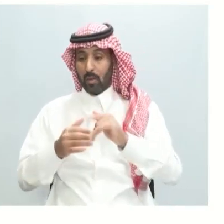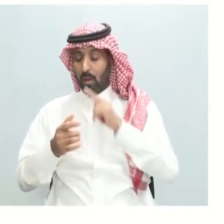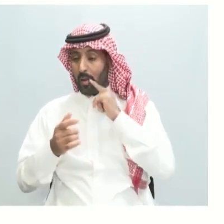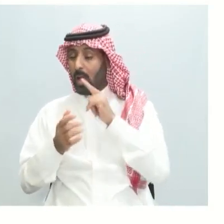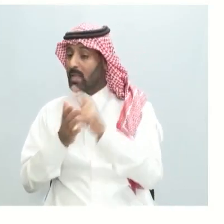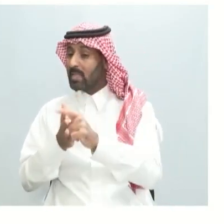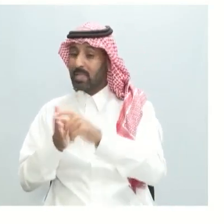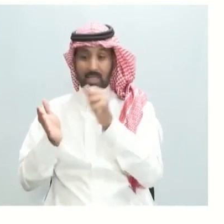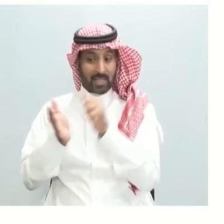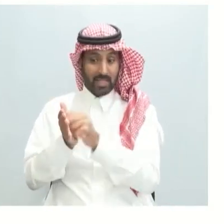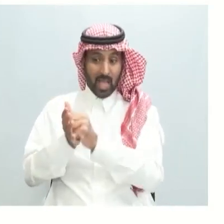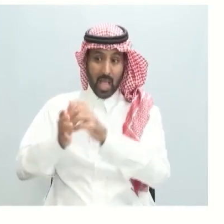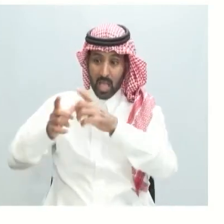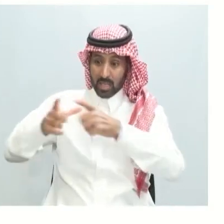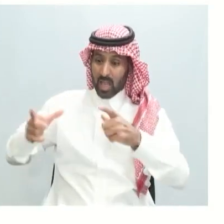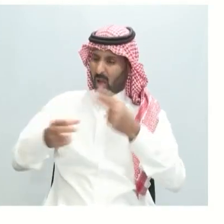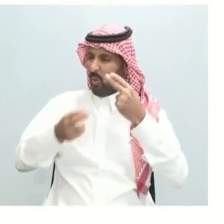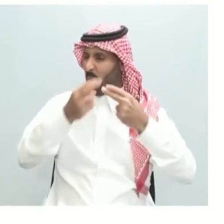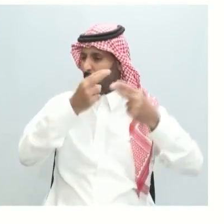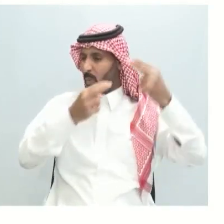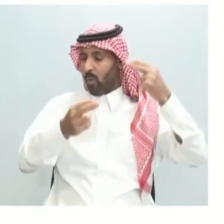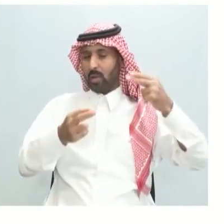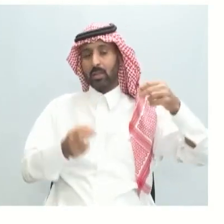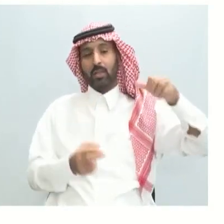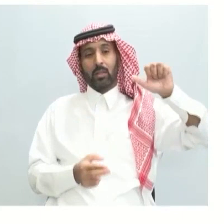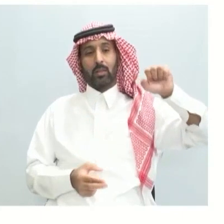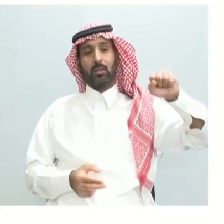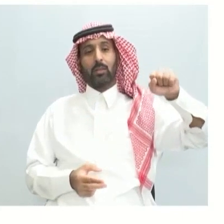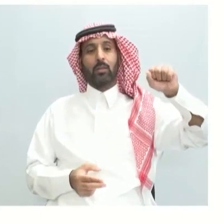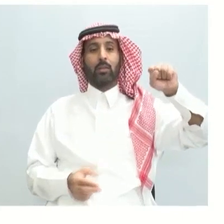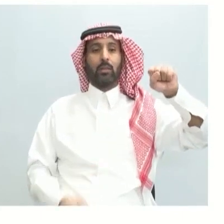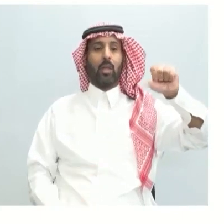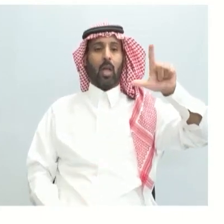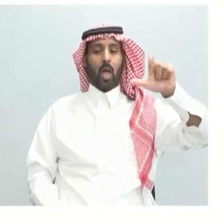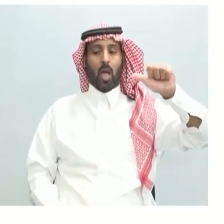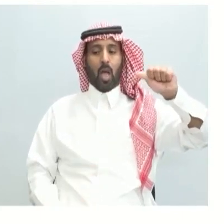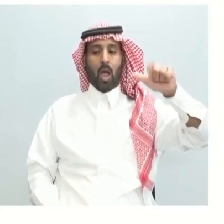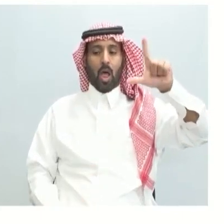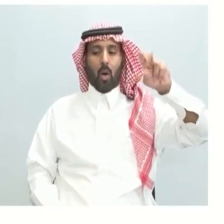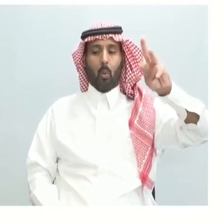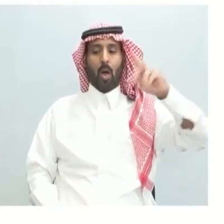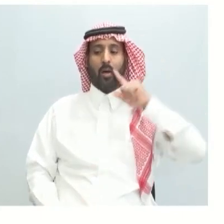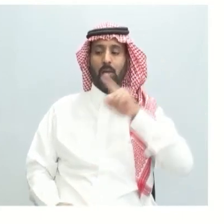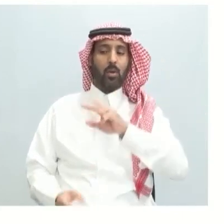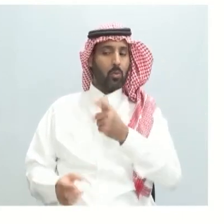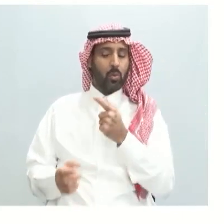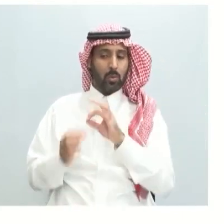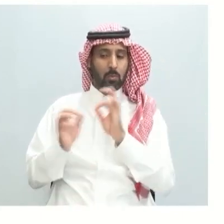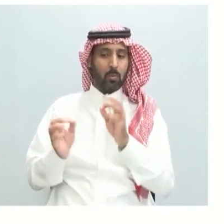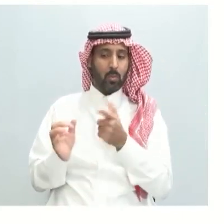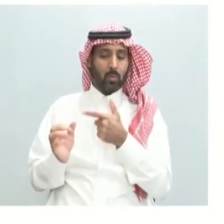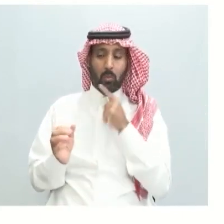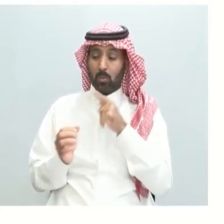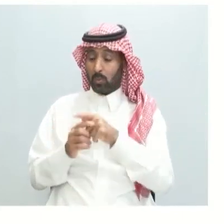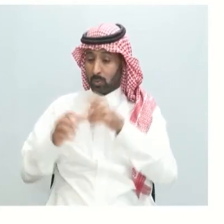Palace? What is special about the use of adobe at Salwa Palace? What was so special about